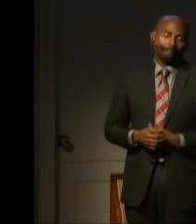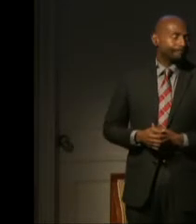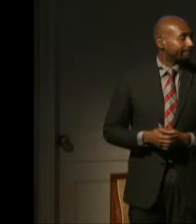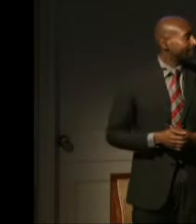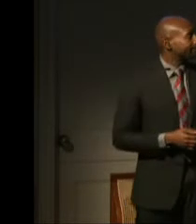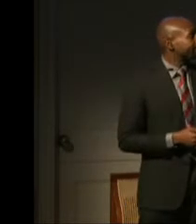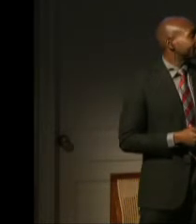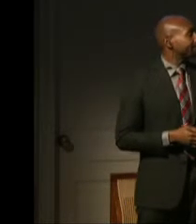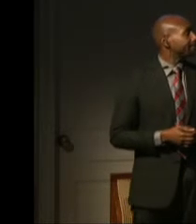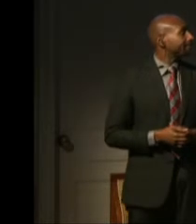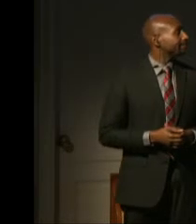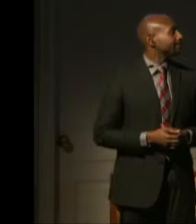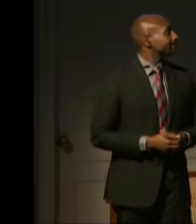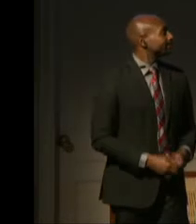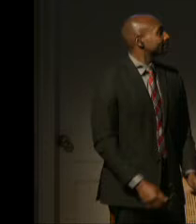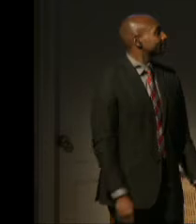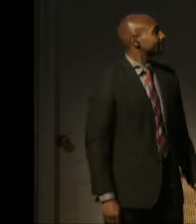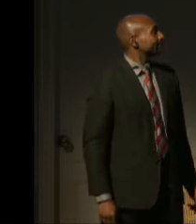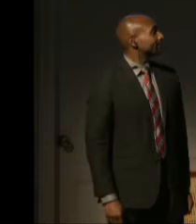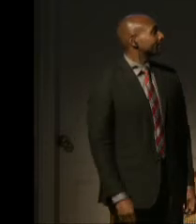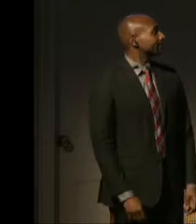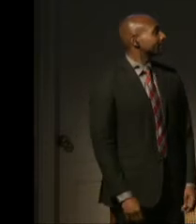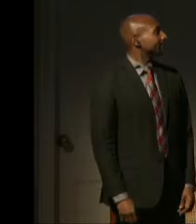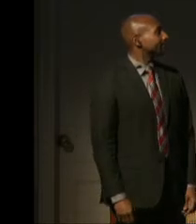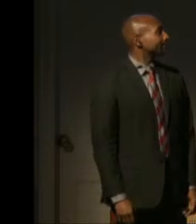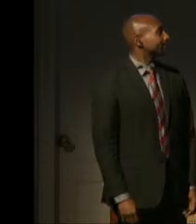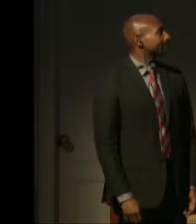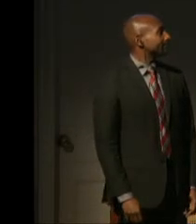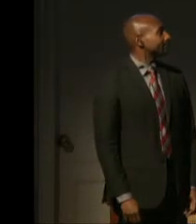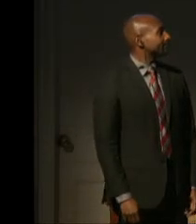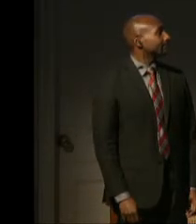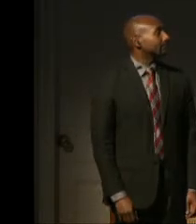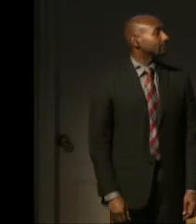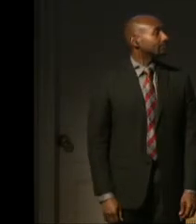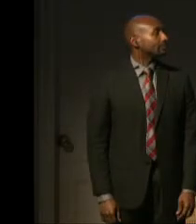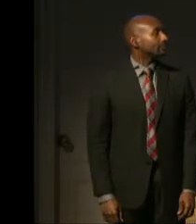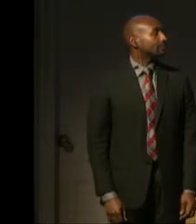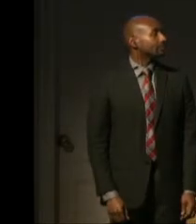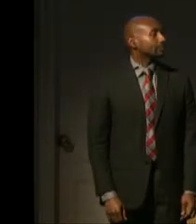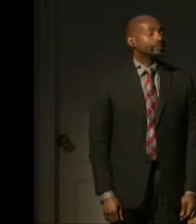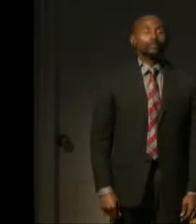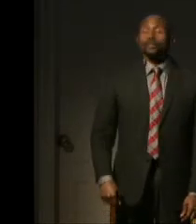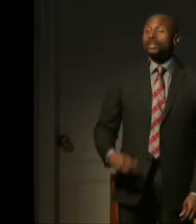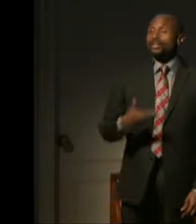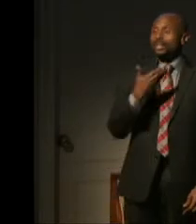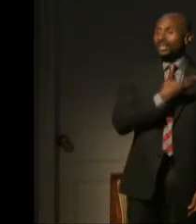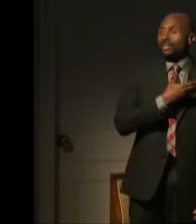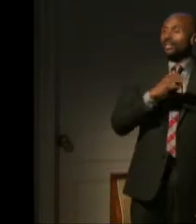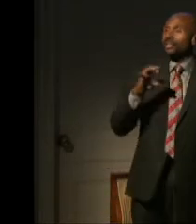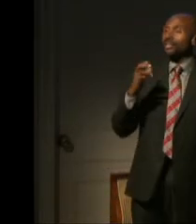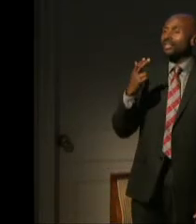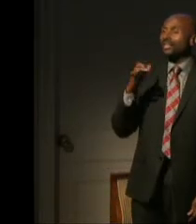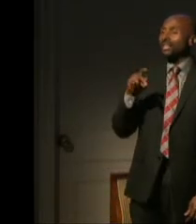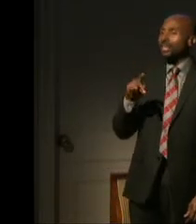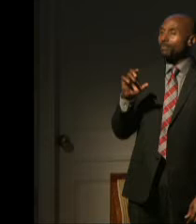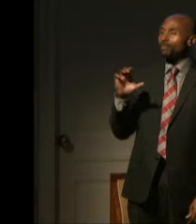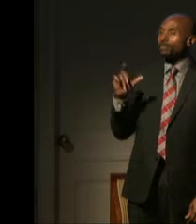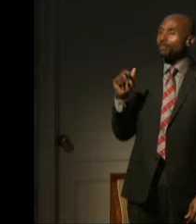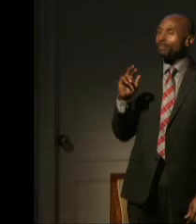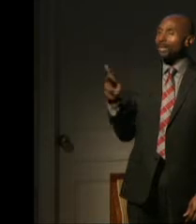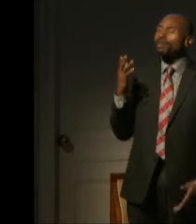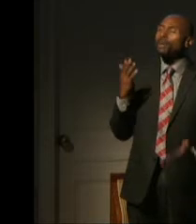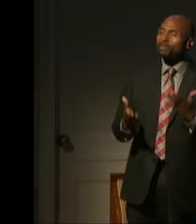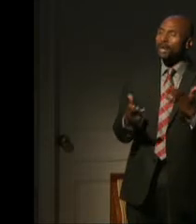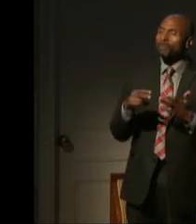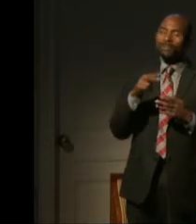So this is, in a sense, Chip Clark is looking at perhaps an older model, still